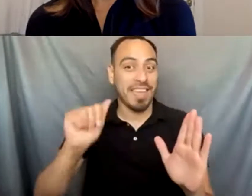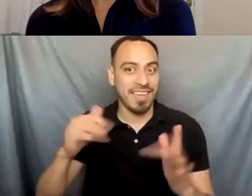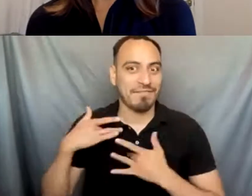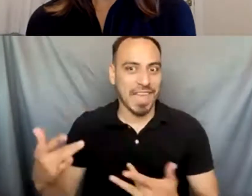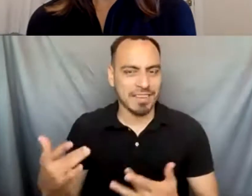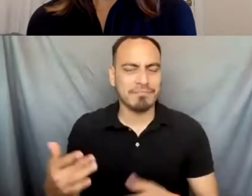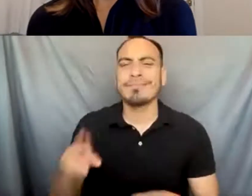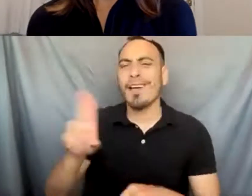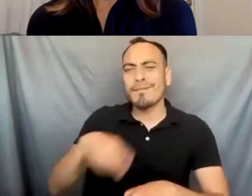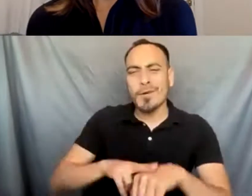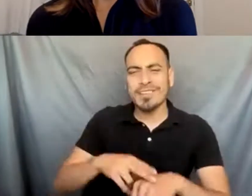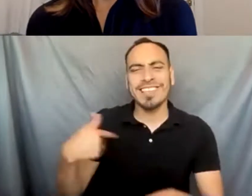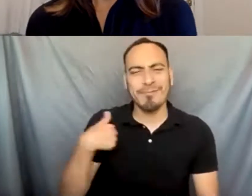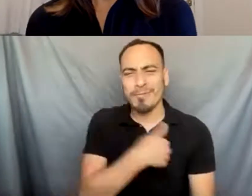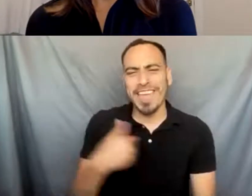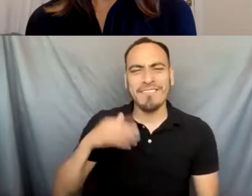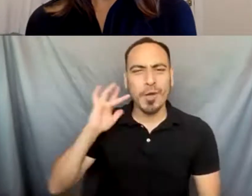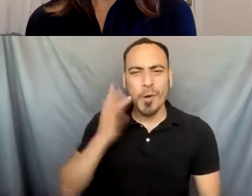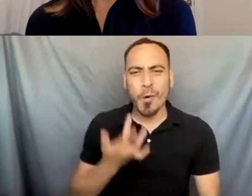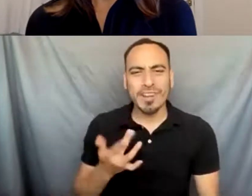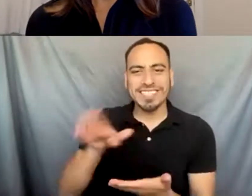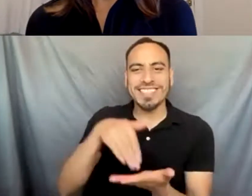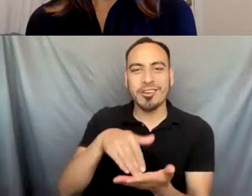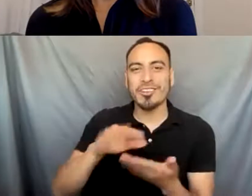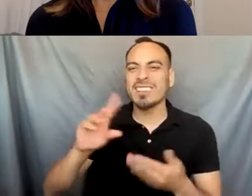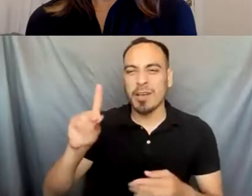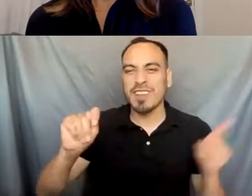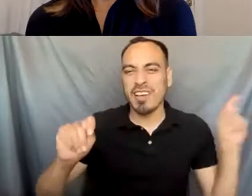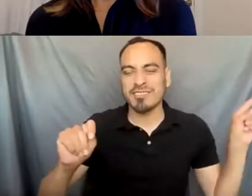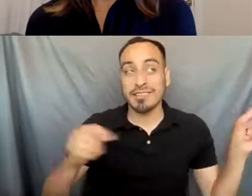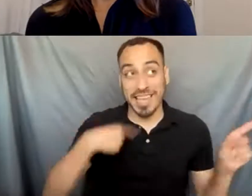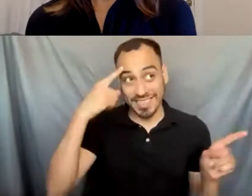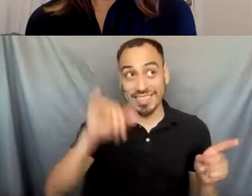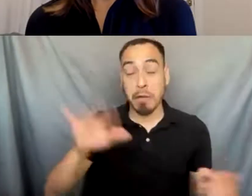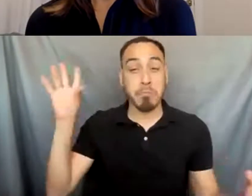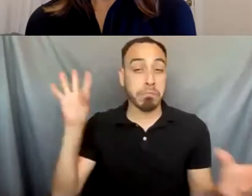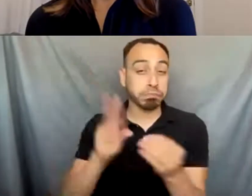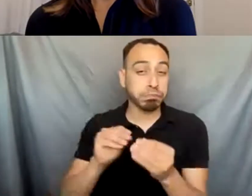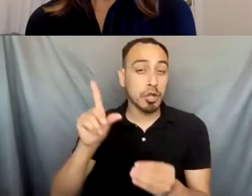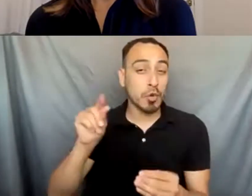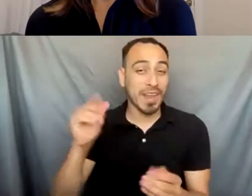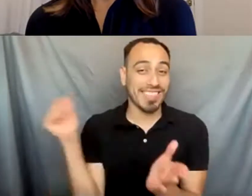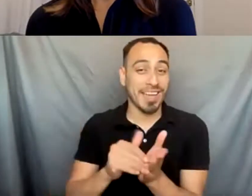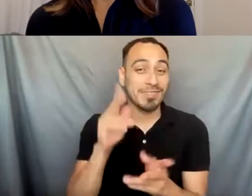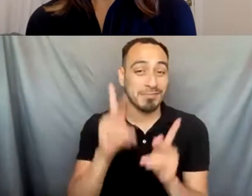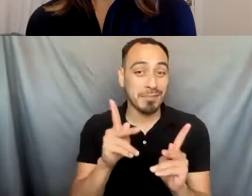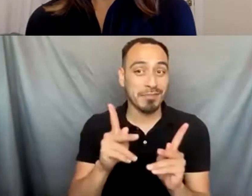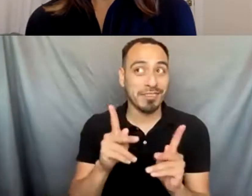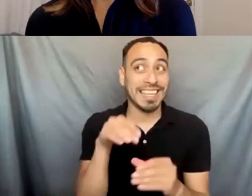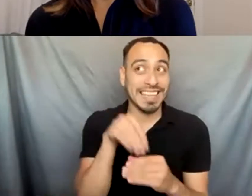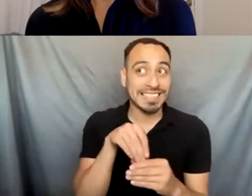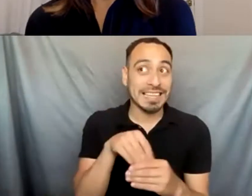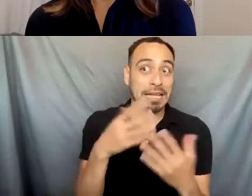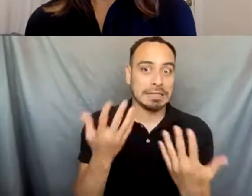in downtown that I believe has a capacity of almost 20,000. And so that being an indoor facility, I think it's